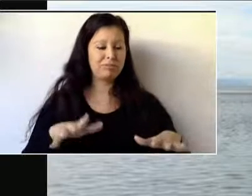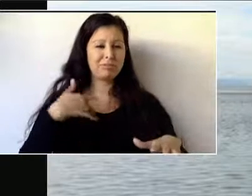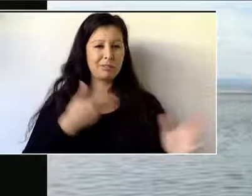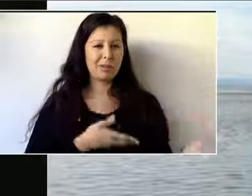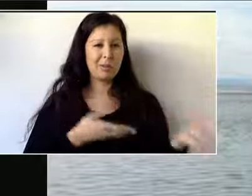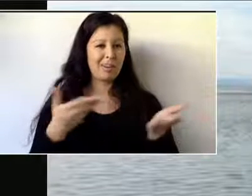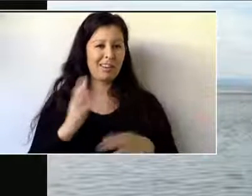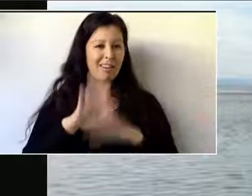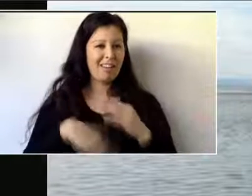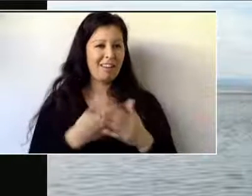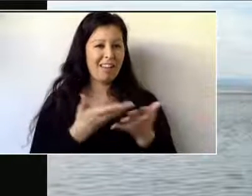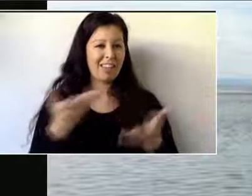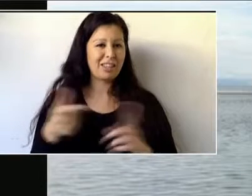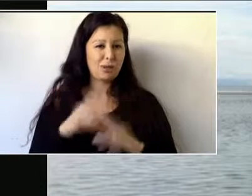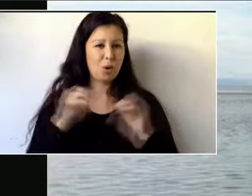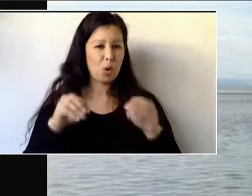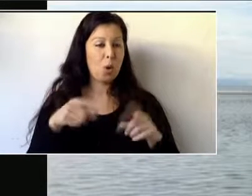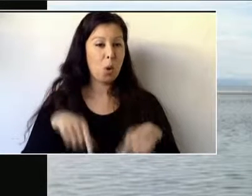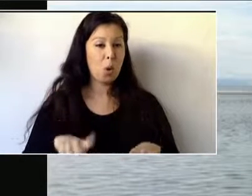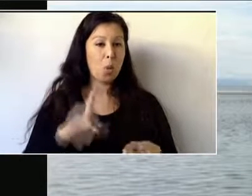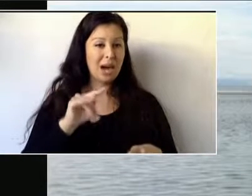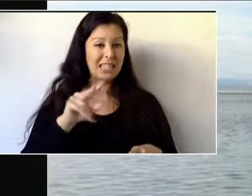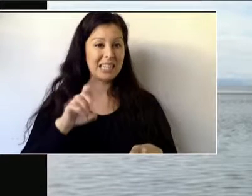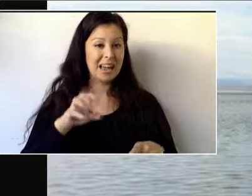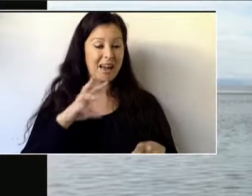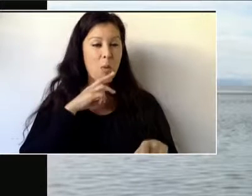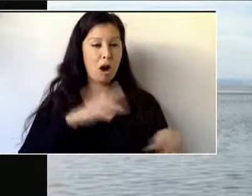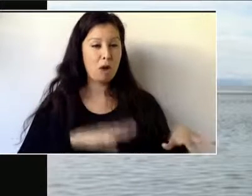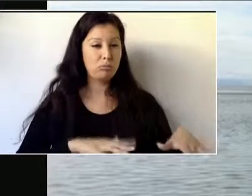carry all the stuff out into the ocean